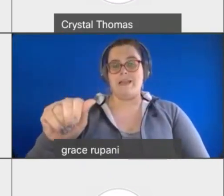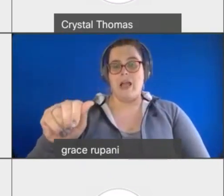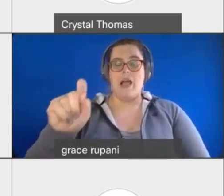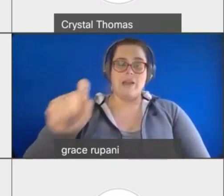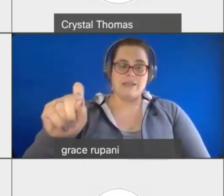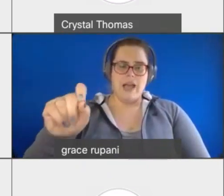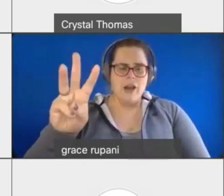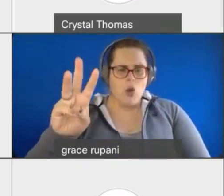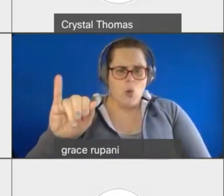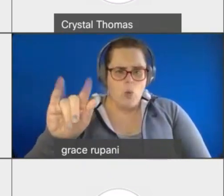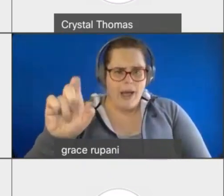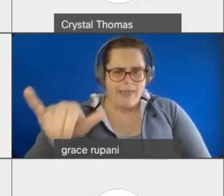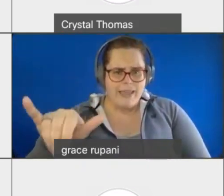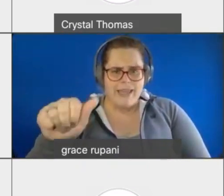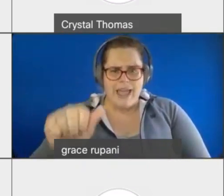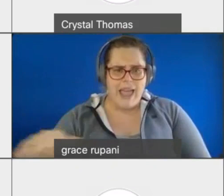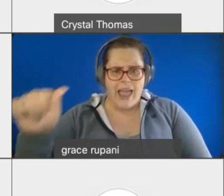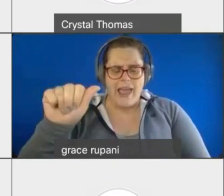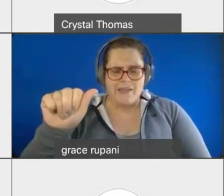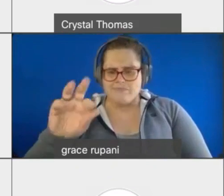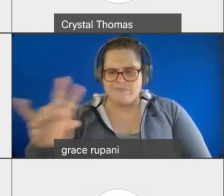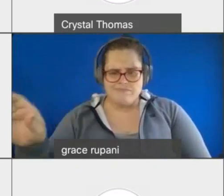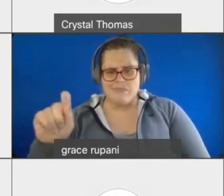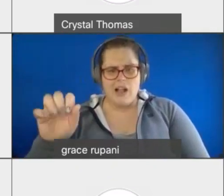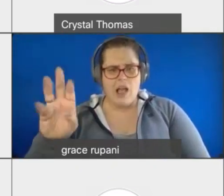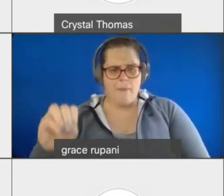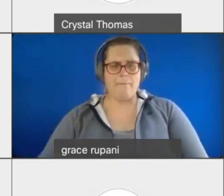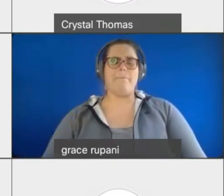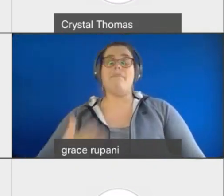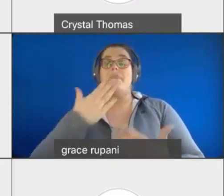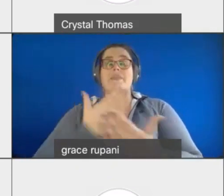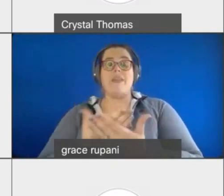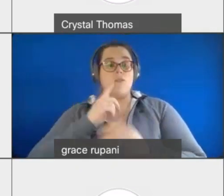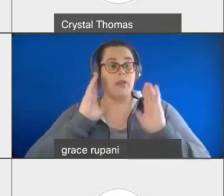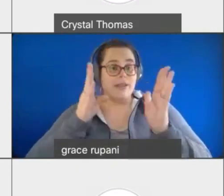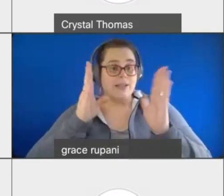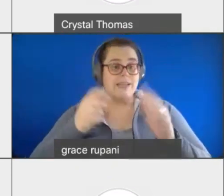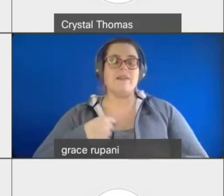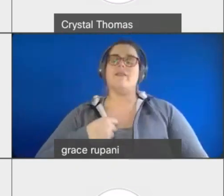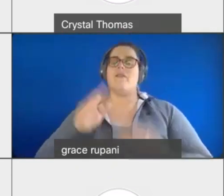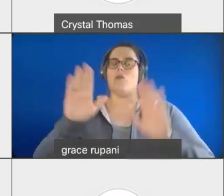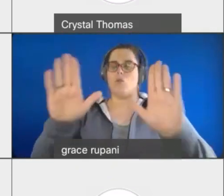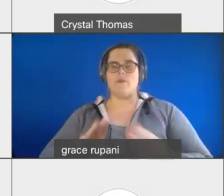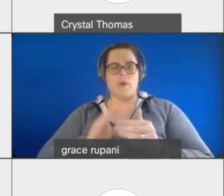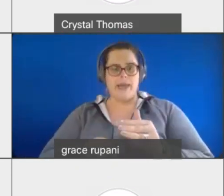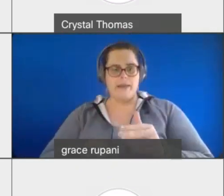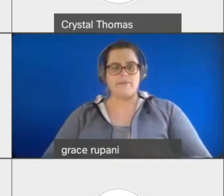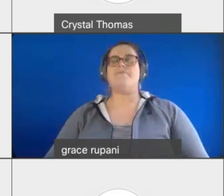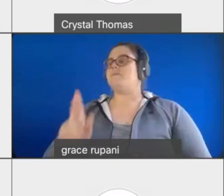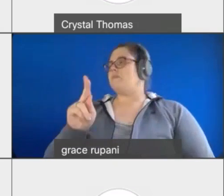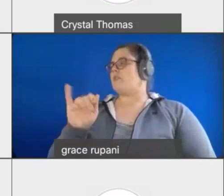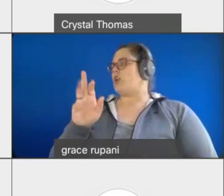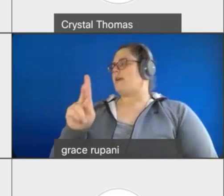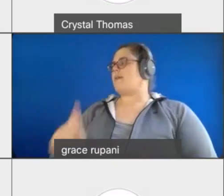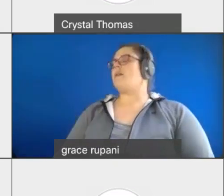belinda.wiley@vested.com. Thank you for listening and have a wonderful weekend. Thank you so much. So we do have about